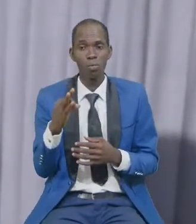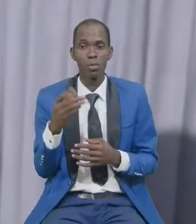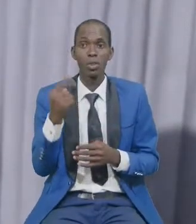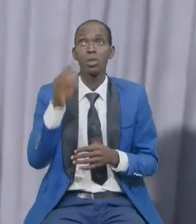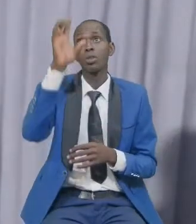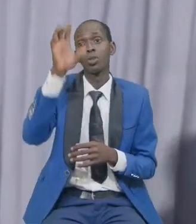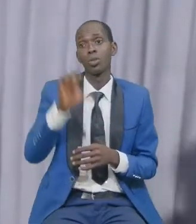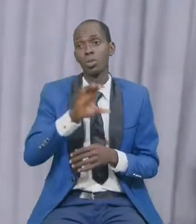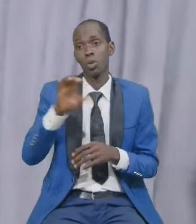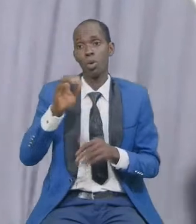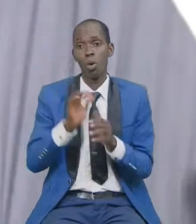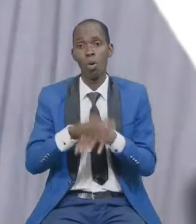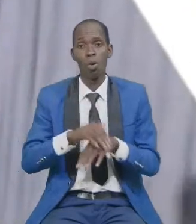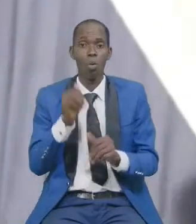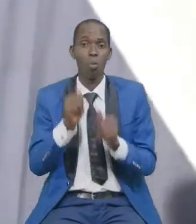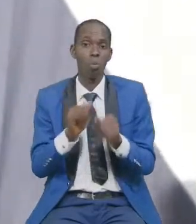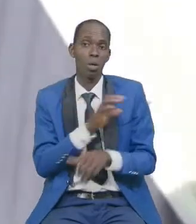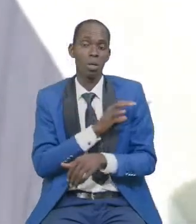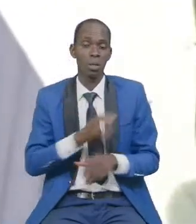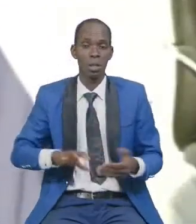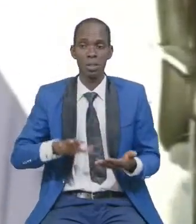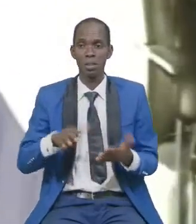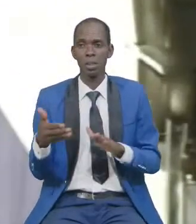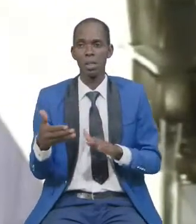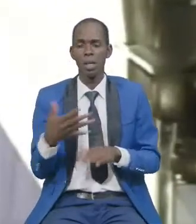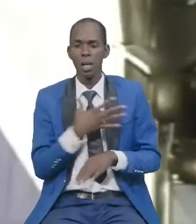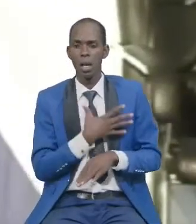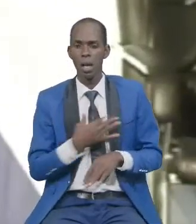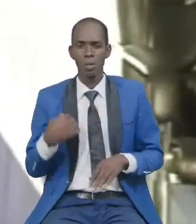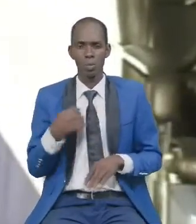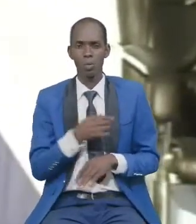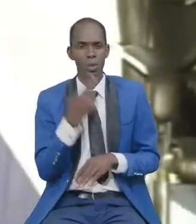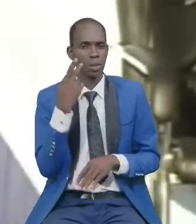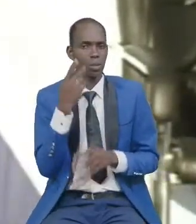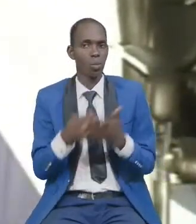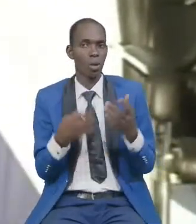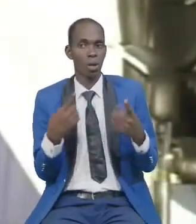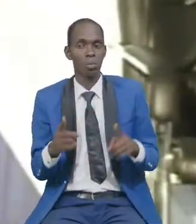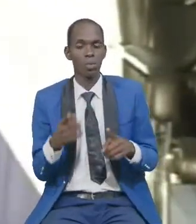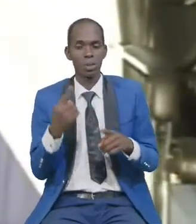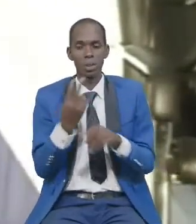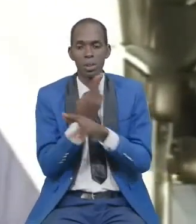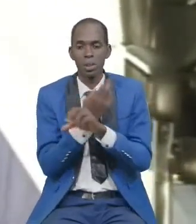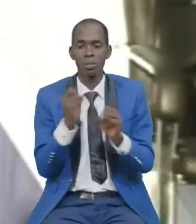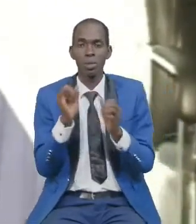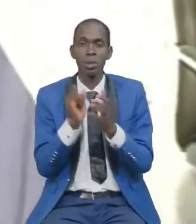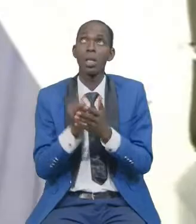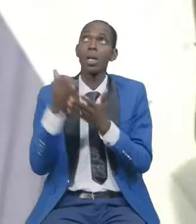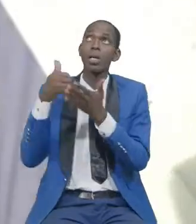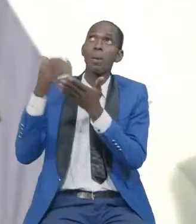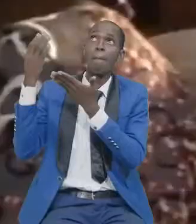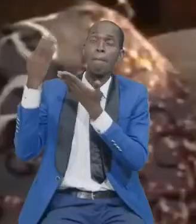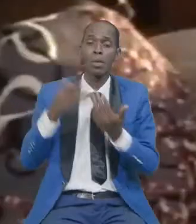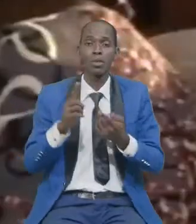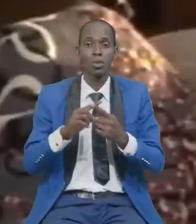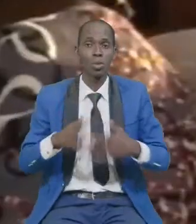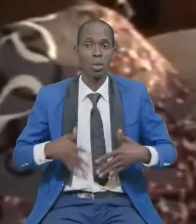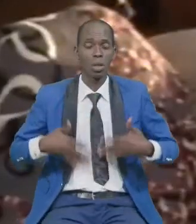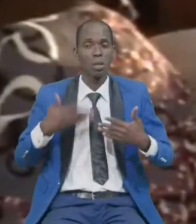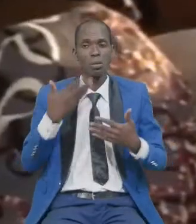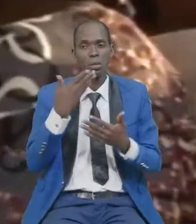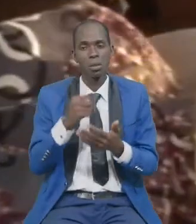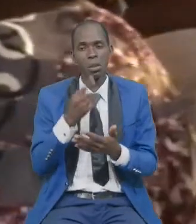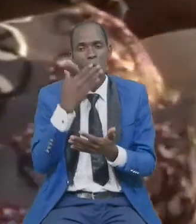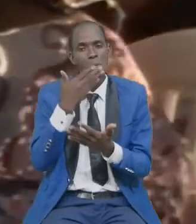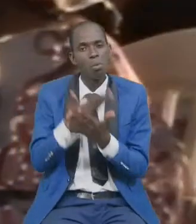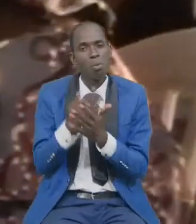died, and the reason why that happened, and the redemption that brings to your life, and the goodness that is